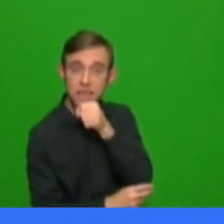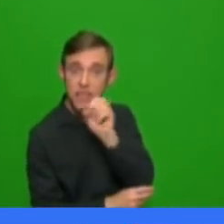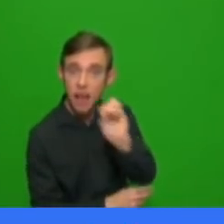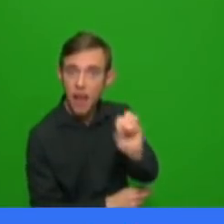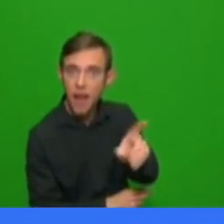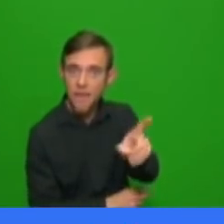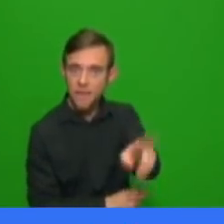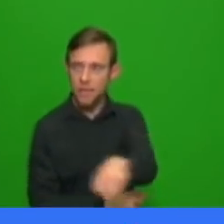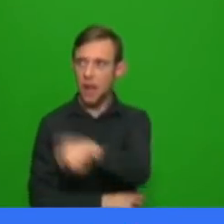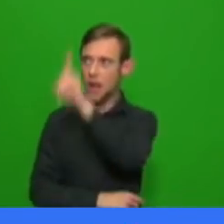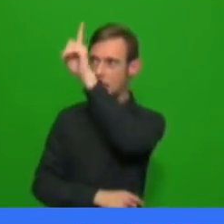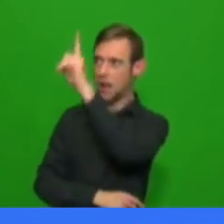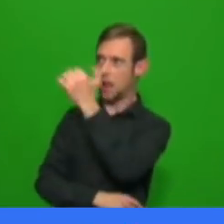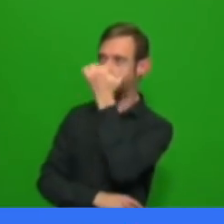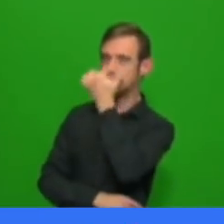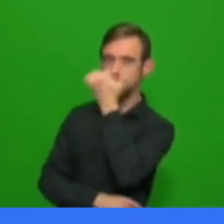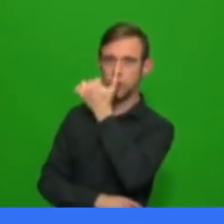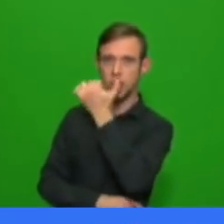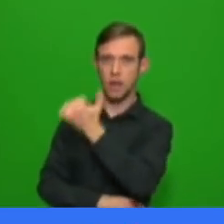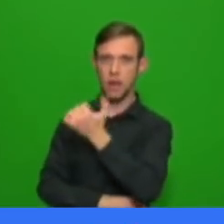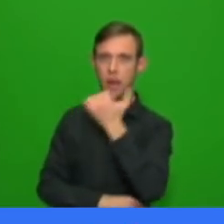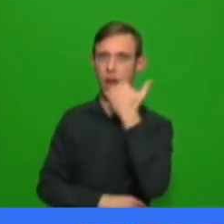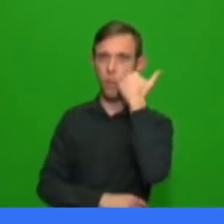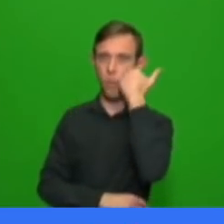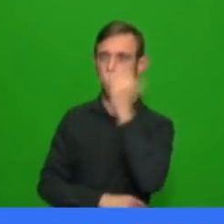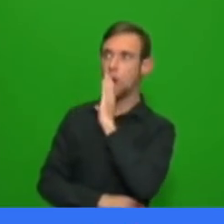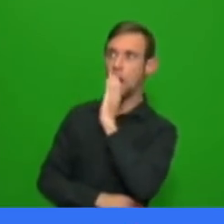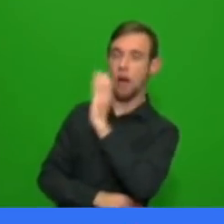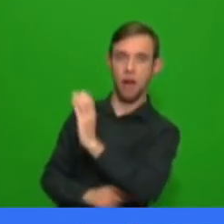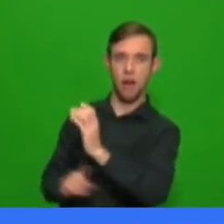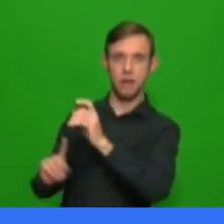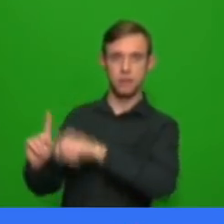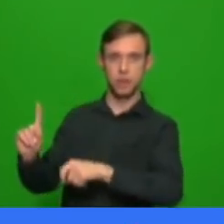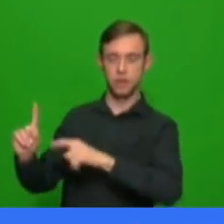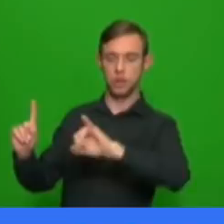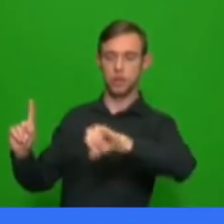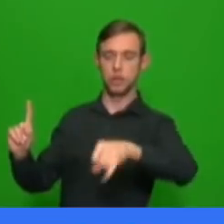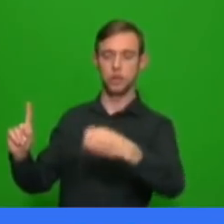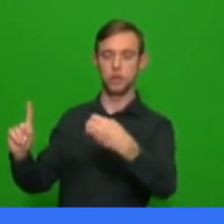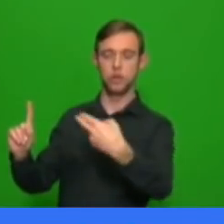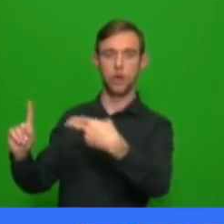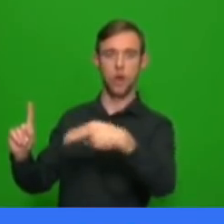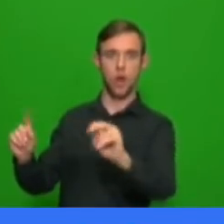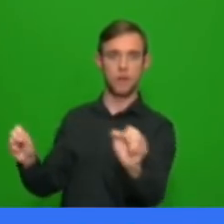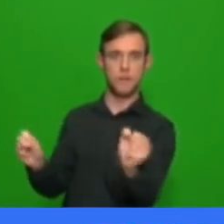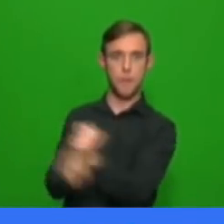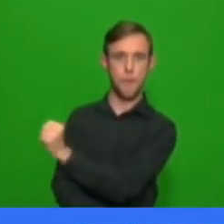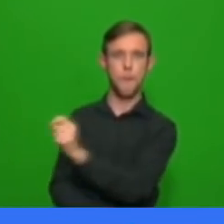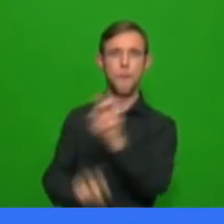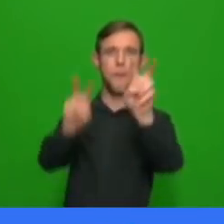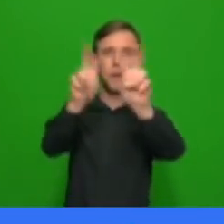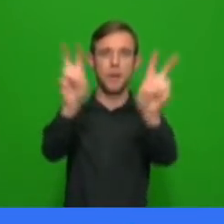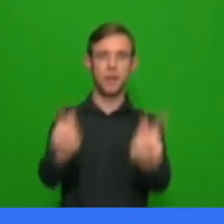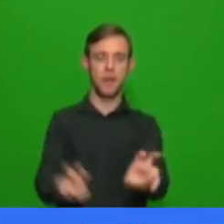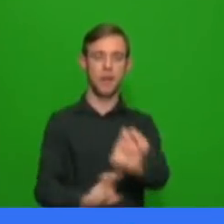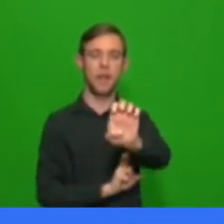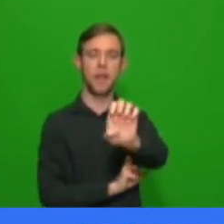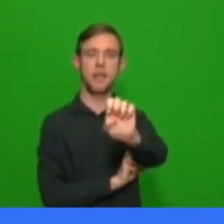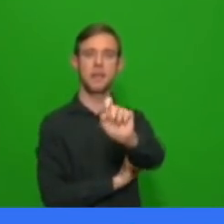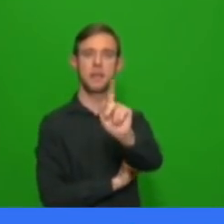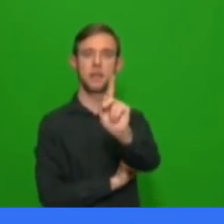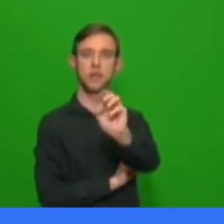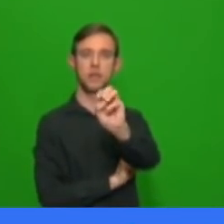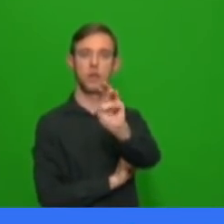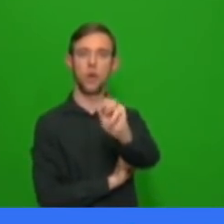So, Governor, can I just follow up on John's story about ESCOM? We've been talking about ESCOM in terms of load shedding, but since then there's been a lot of